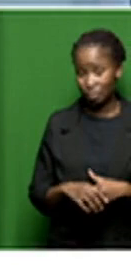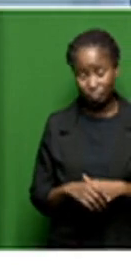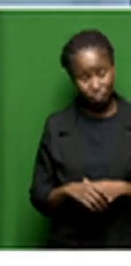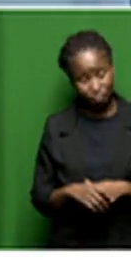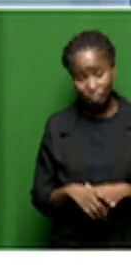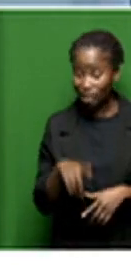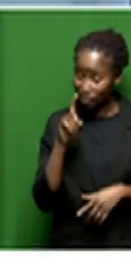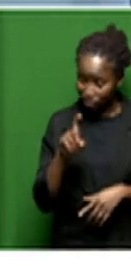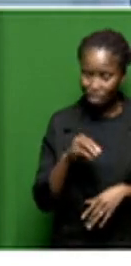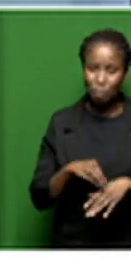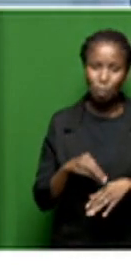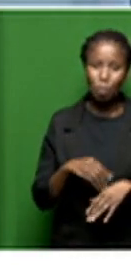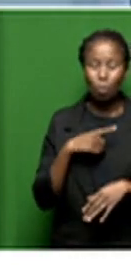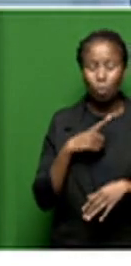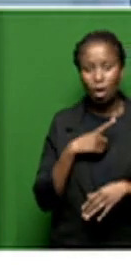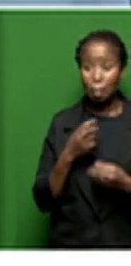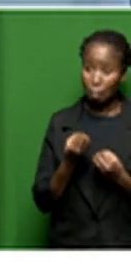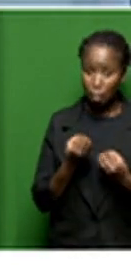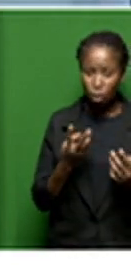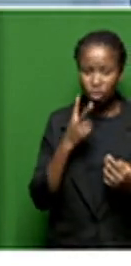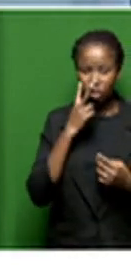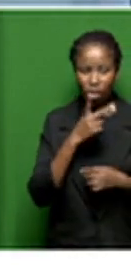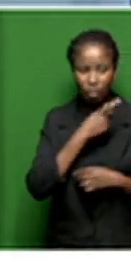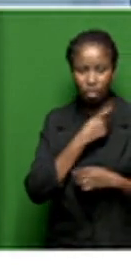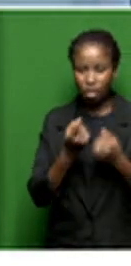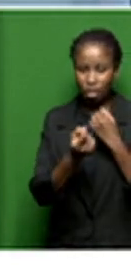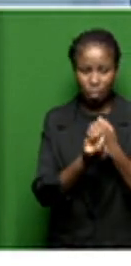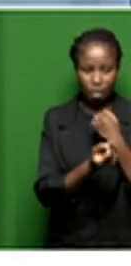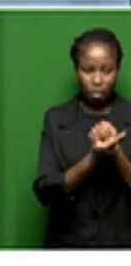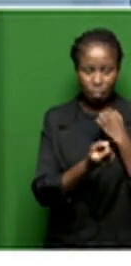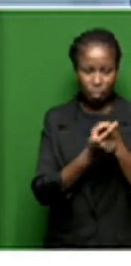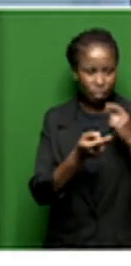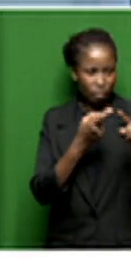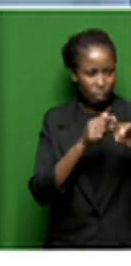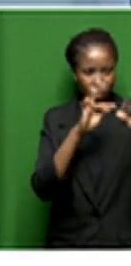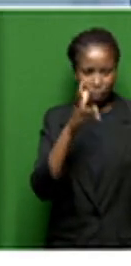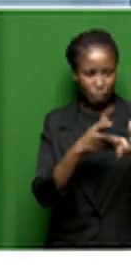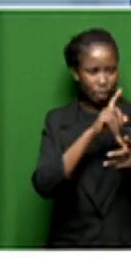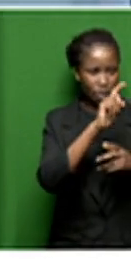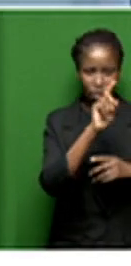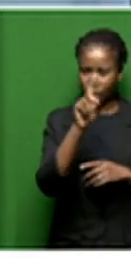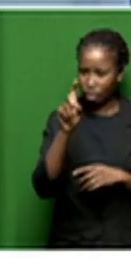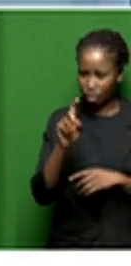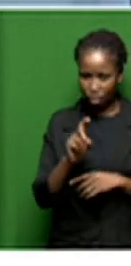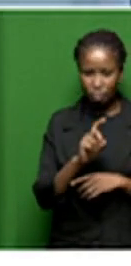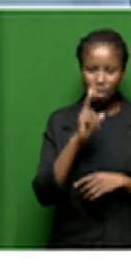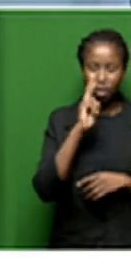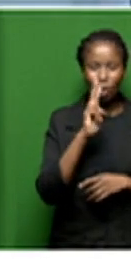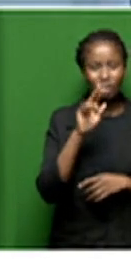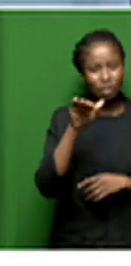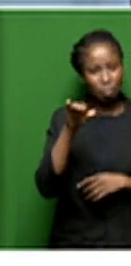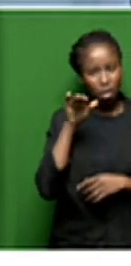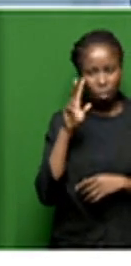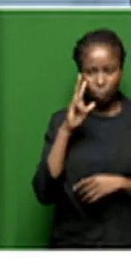problems come in. I mean, you see a lot of mandatory vaccinations taking place in other countries around the world. In fact, I mean, if you just look at neighbouring Zimbabwe, I